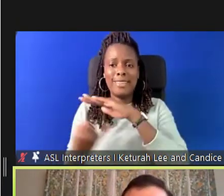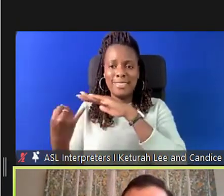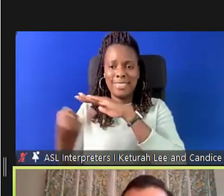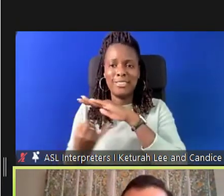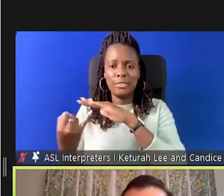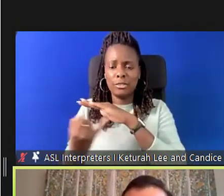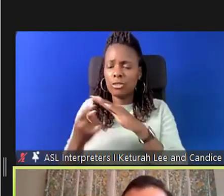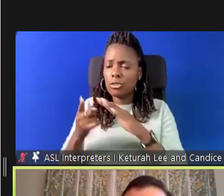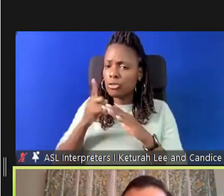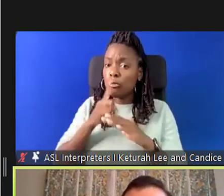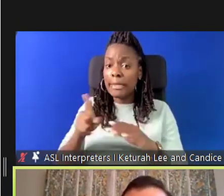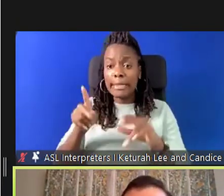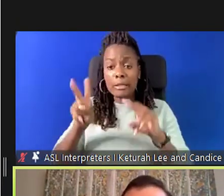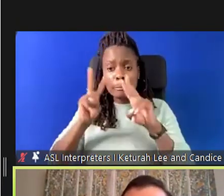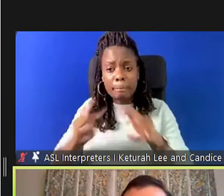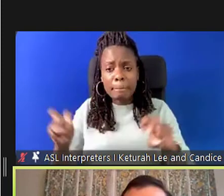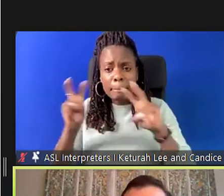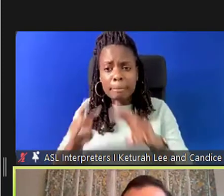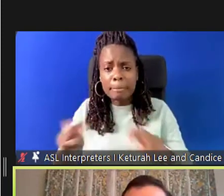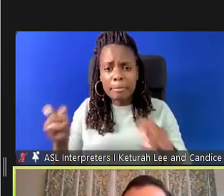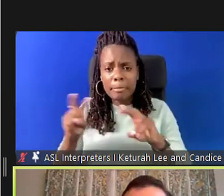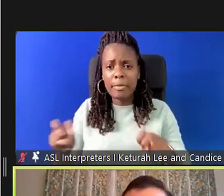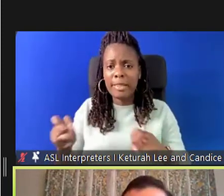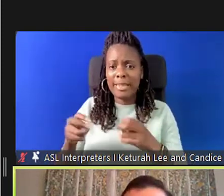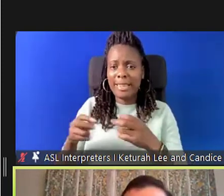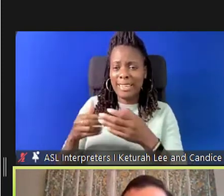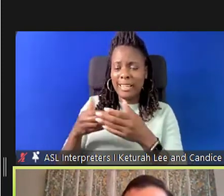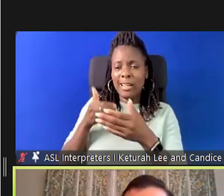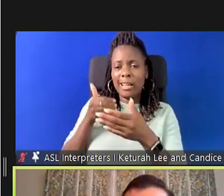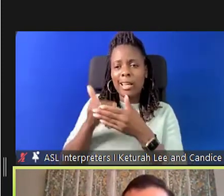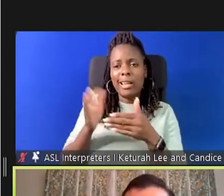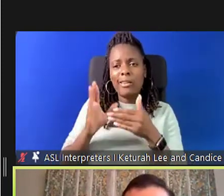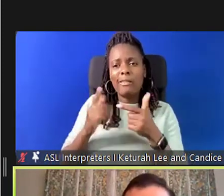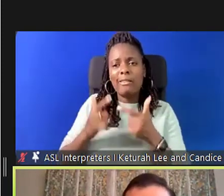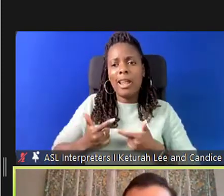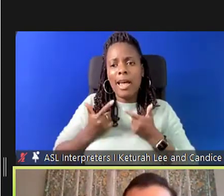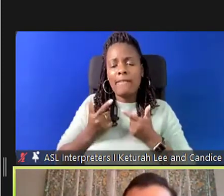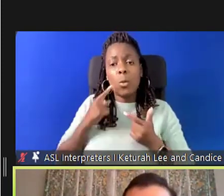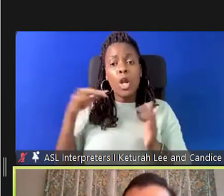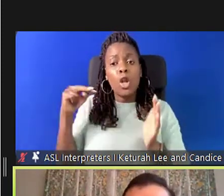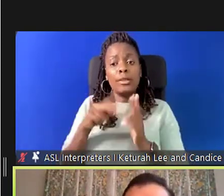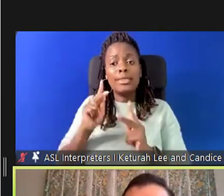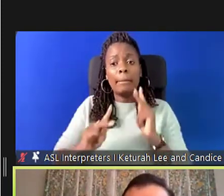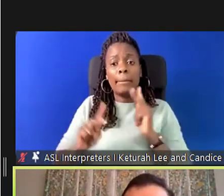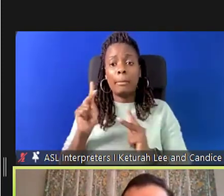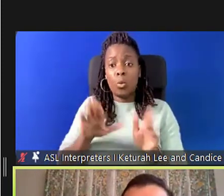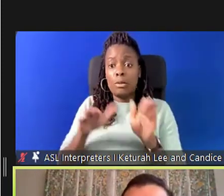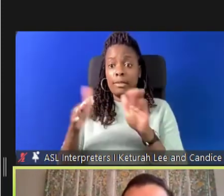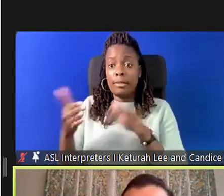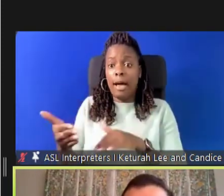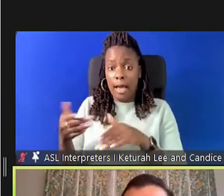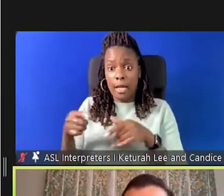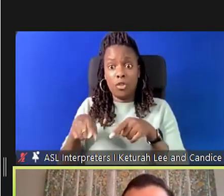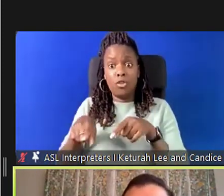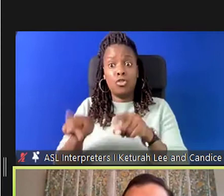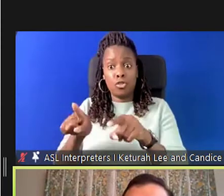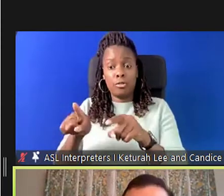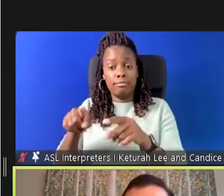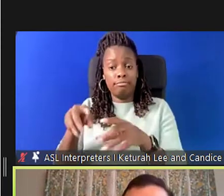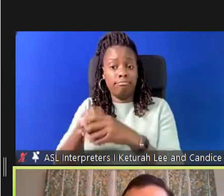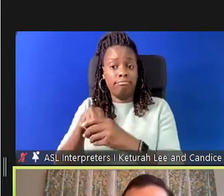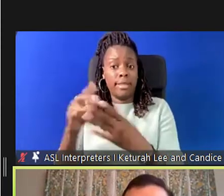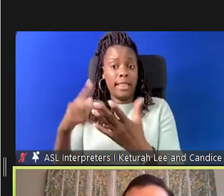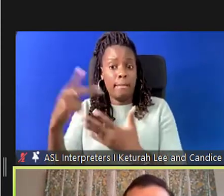years of life, we selected individuals who died while enrolled in HRS who were interviewed within the last 4 years